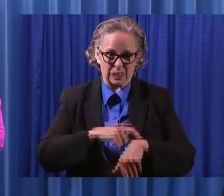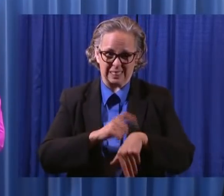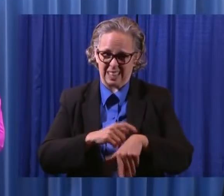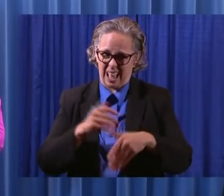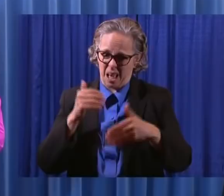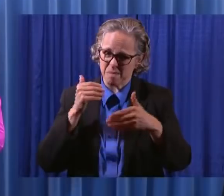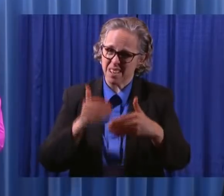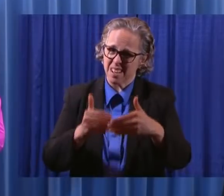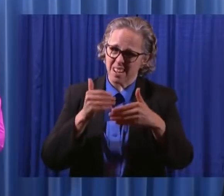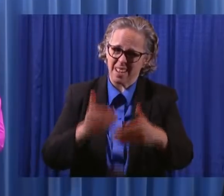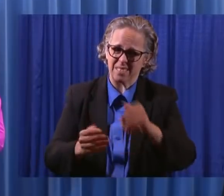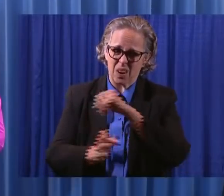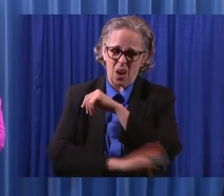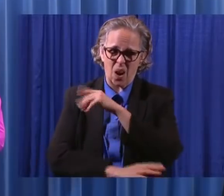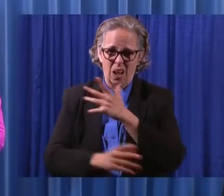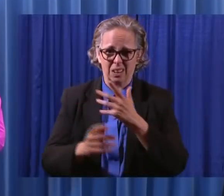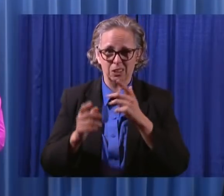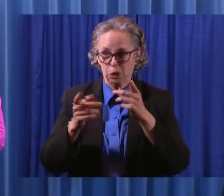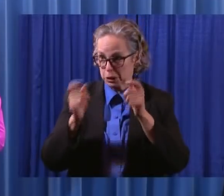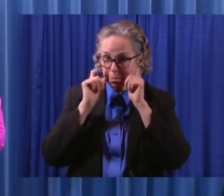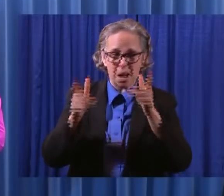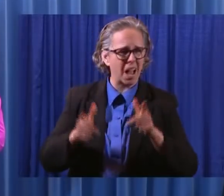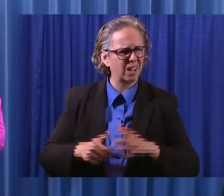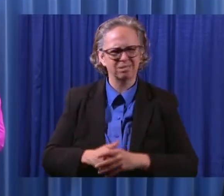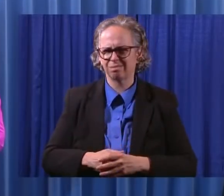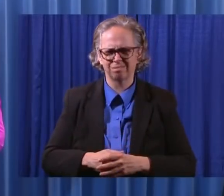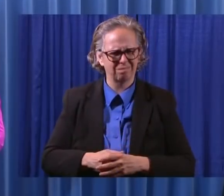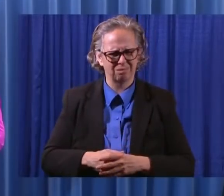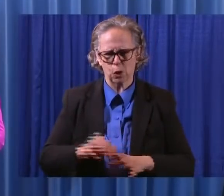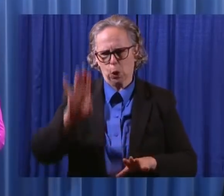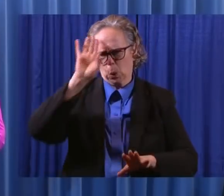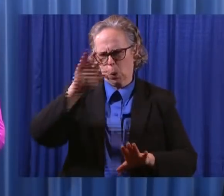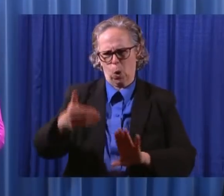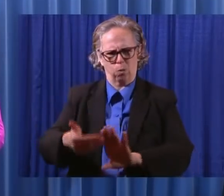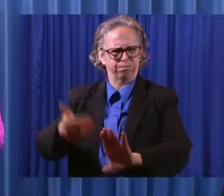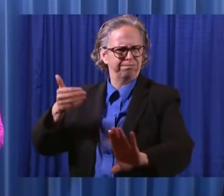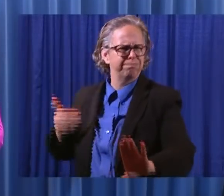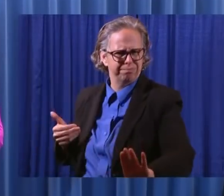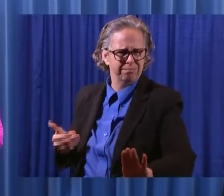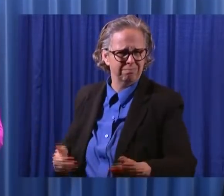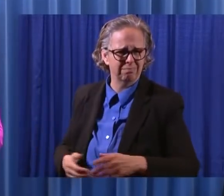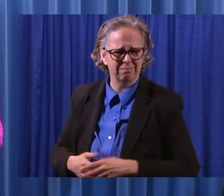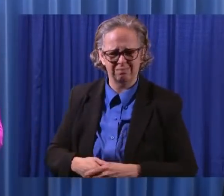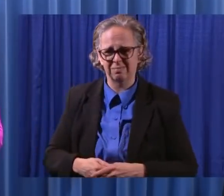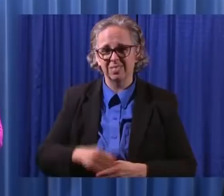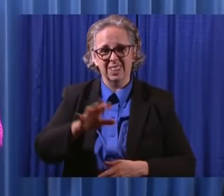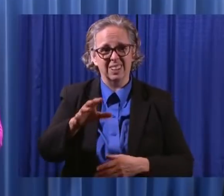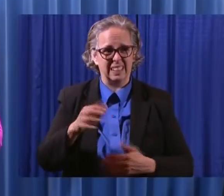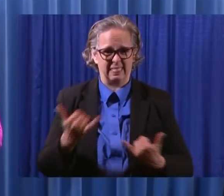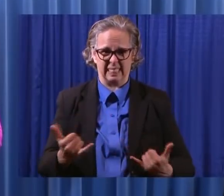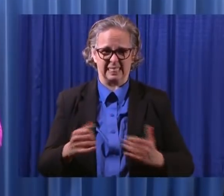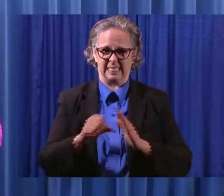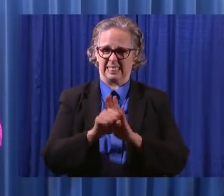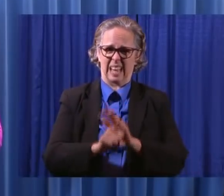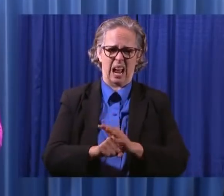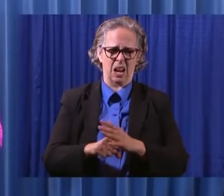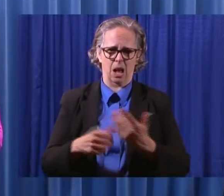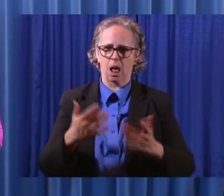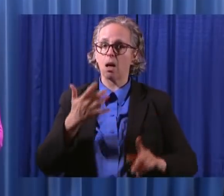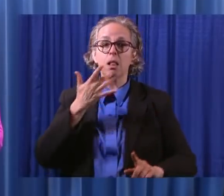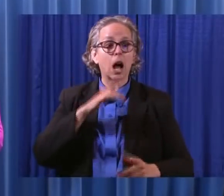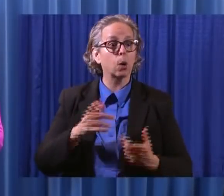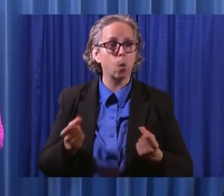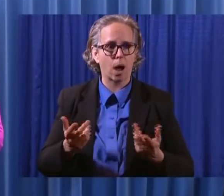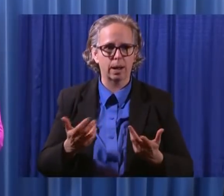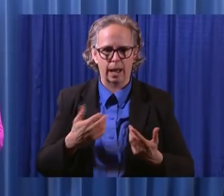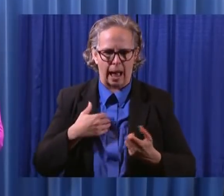We live in a state, one of the glories of this state is that we have so many different regions, so many